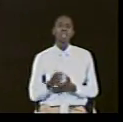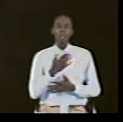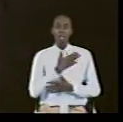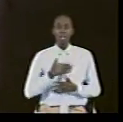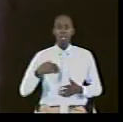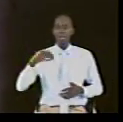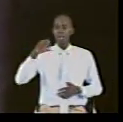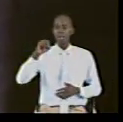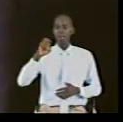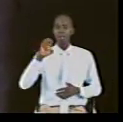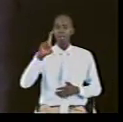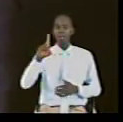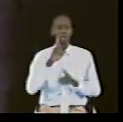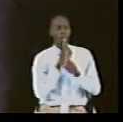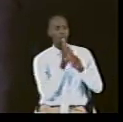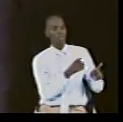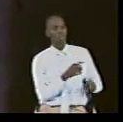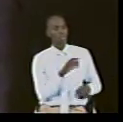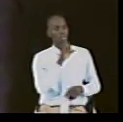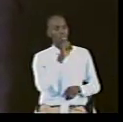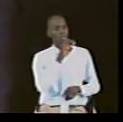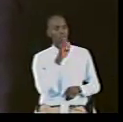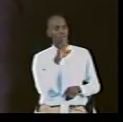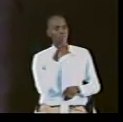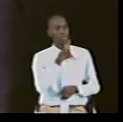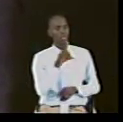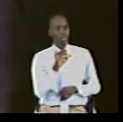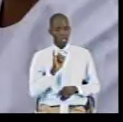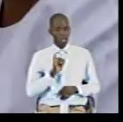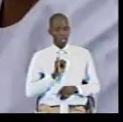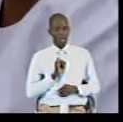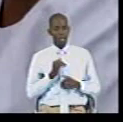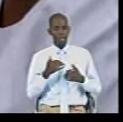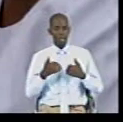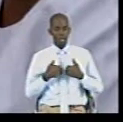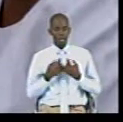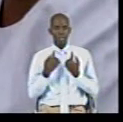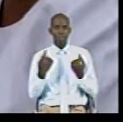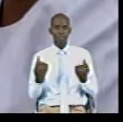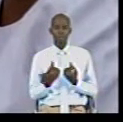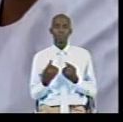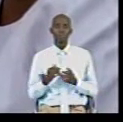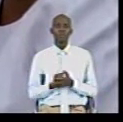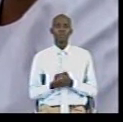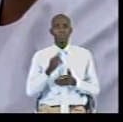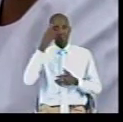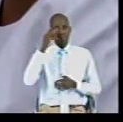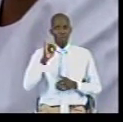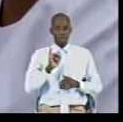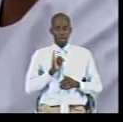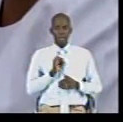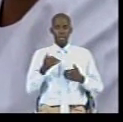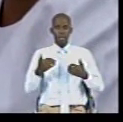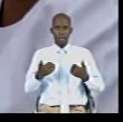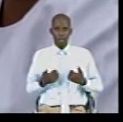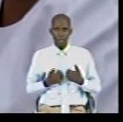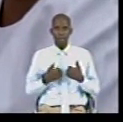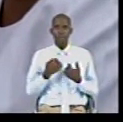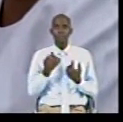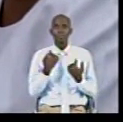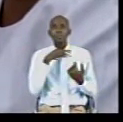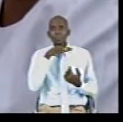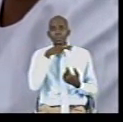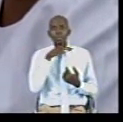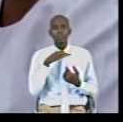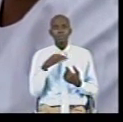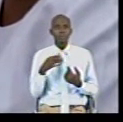unto Samuel, I have sinned, for I have transgressed the commandment of